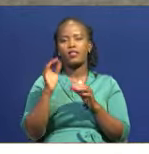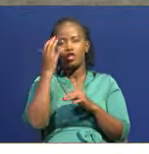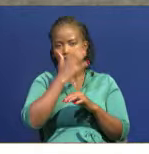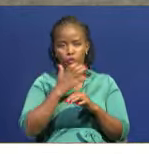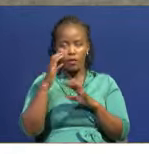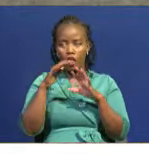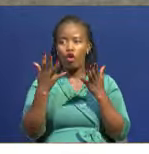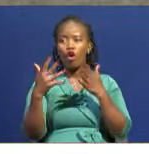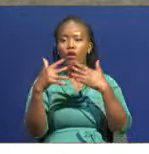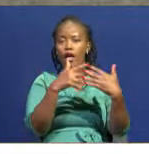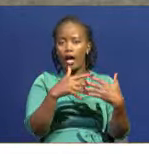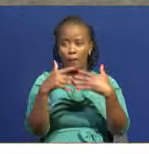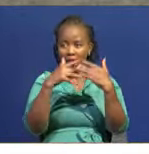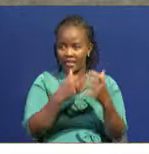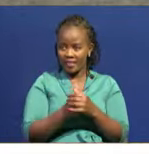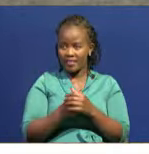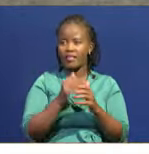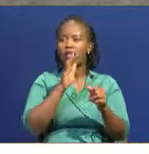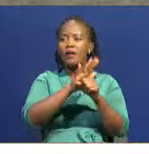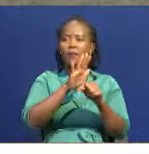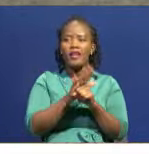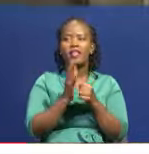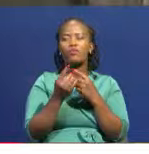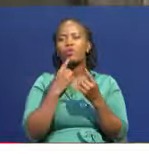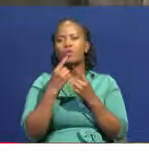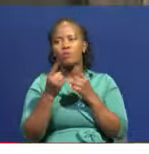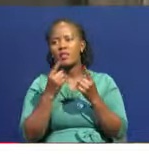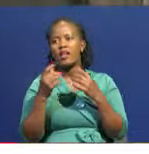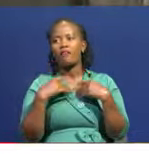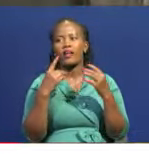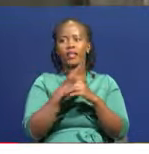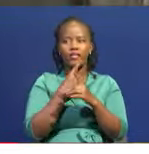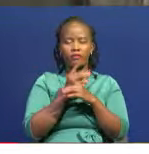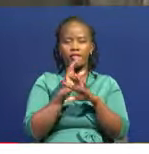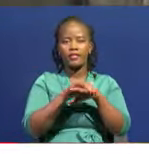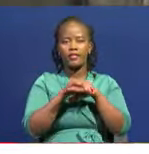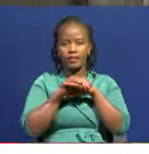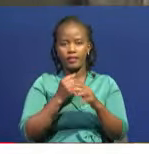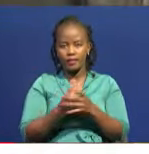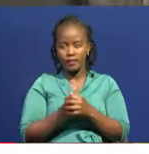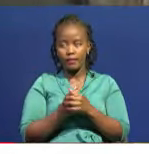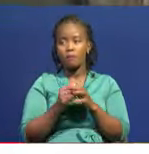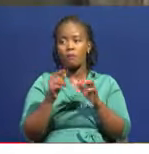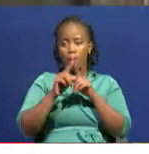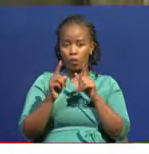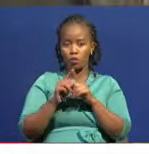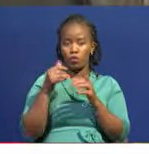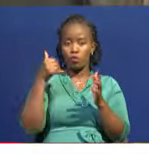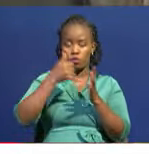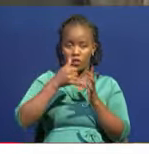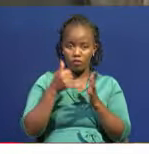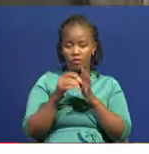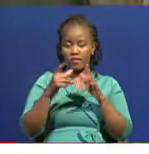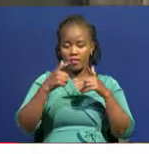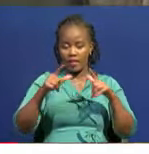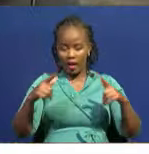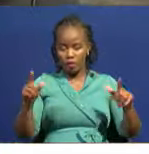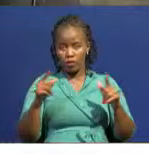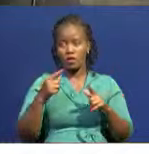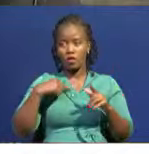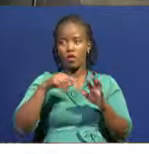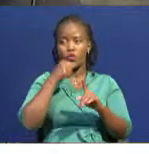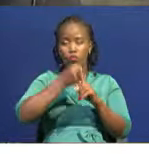Kenyan children because most of them will speak with accents. So equating assistive technology with language needs to be one of the things that we push.